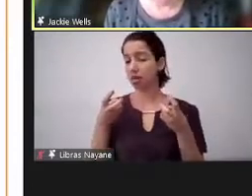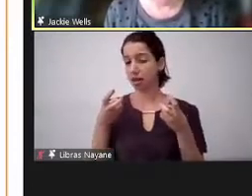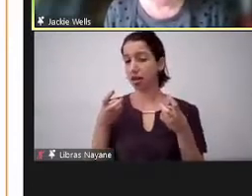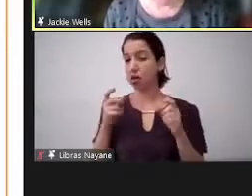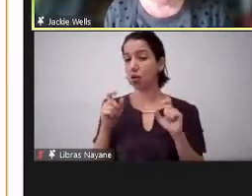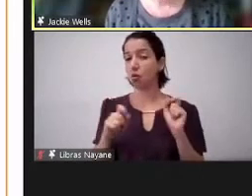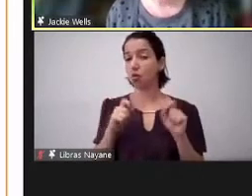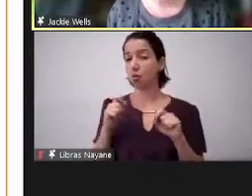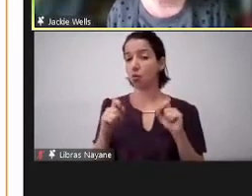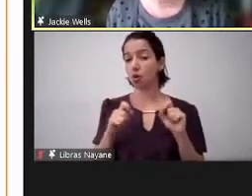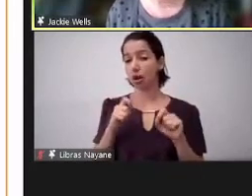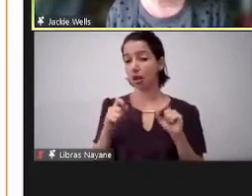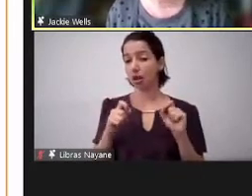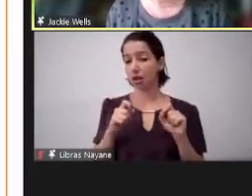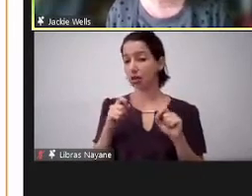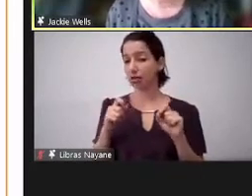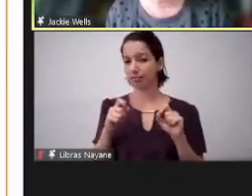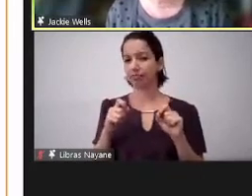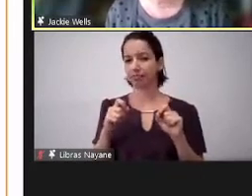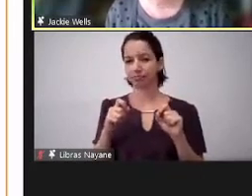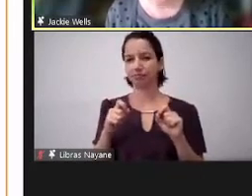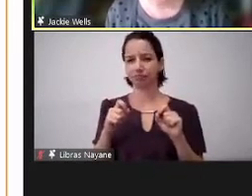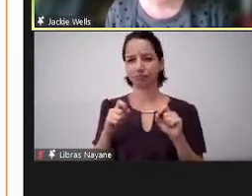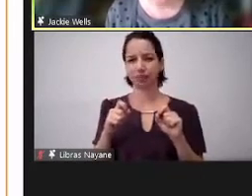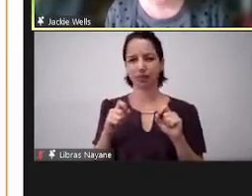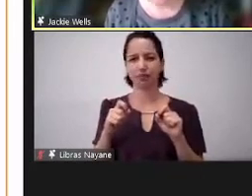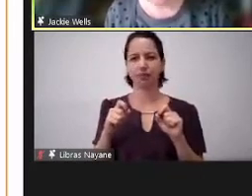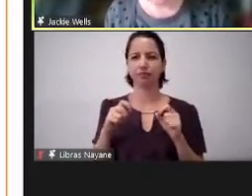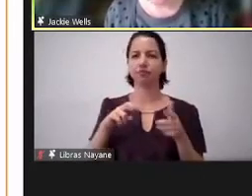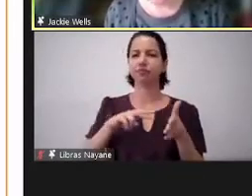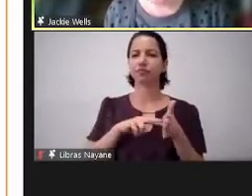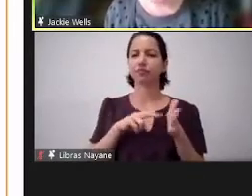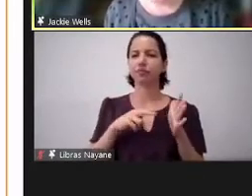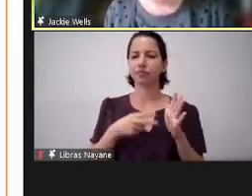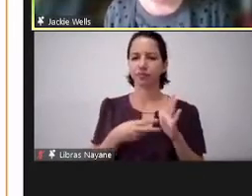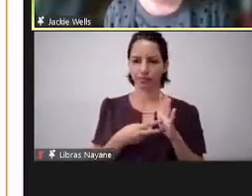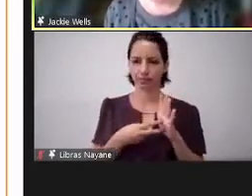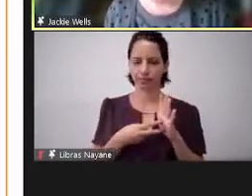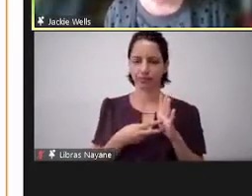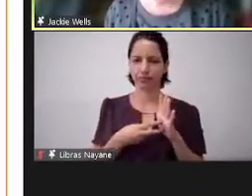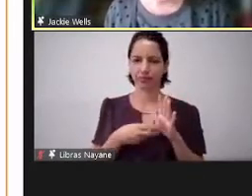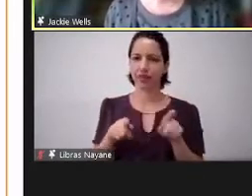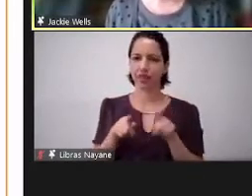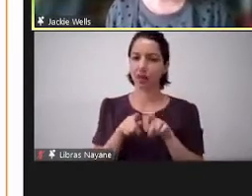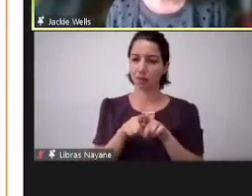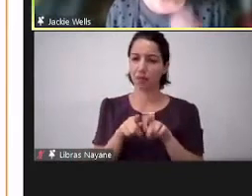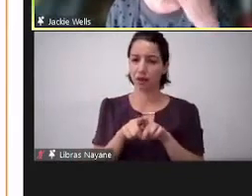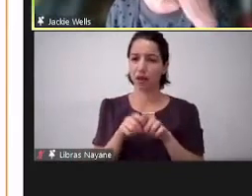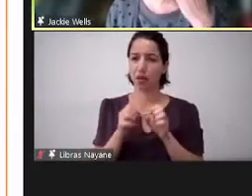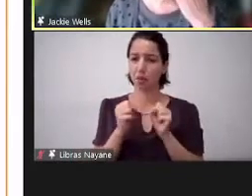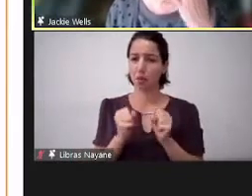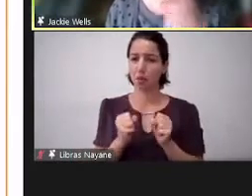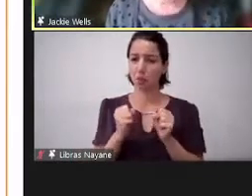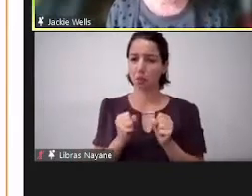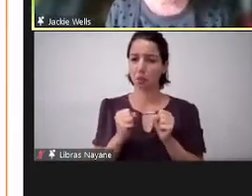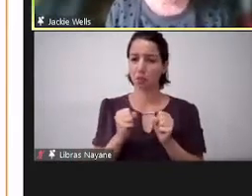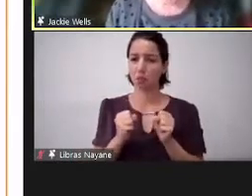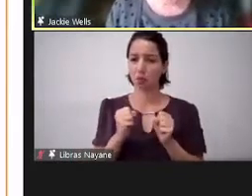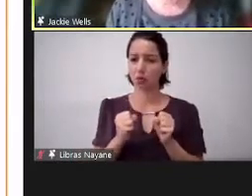and how they compare with other forms of saving. So one of the things I've done here